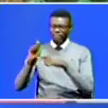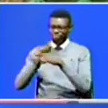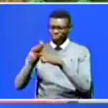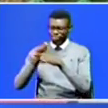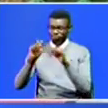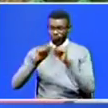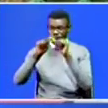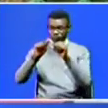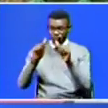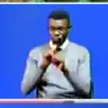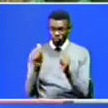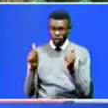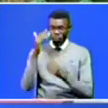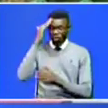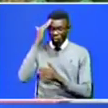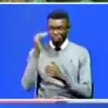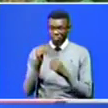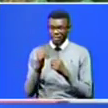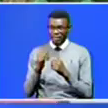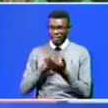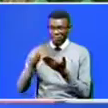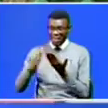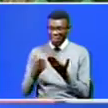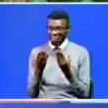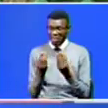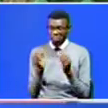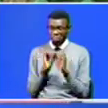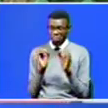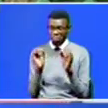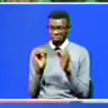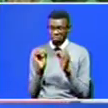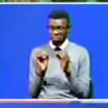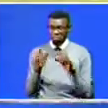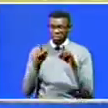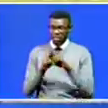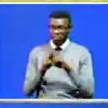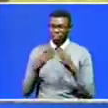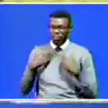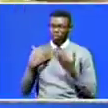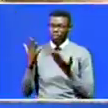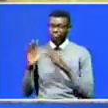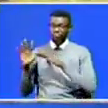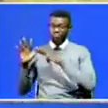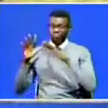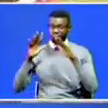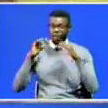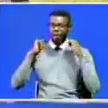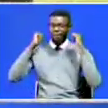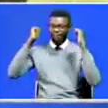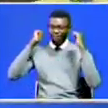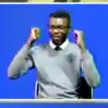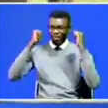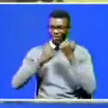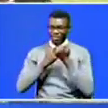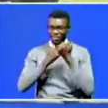well. We know it will be a big task for us over the weekend, and through our fans that are going to show up over the weekend, we know we'll be able to